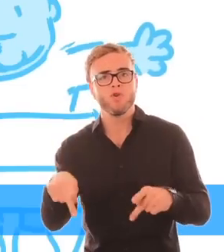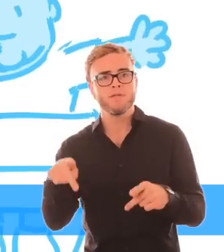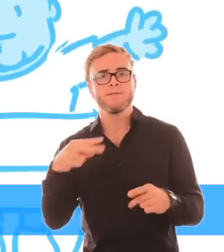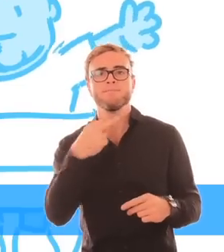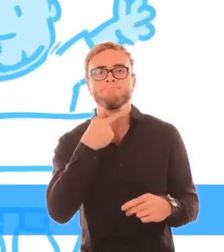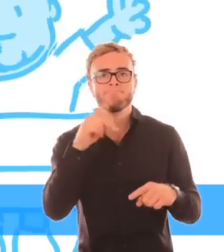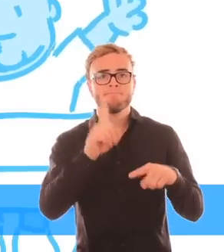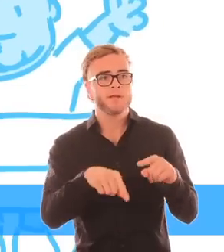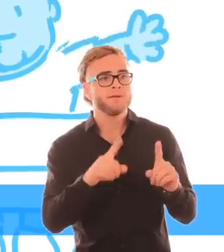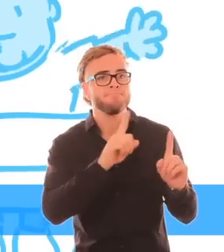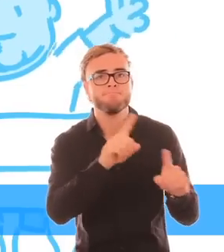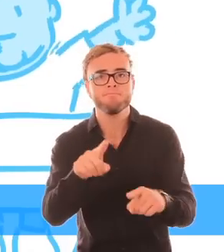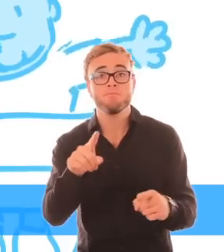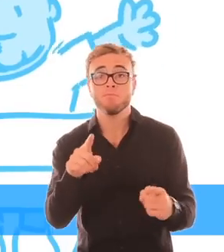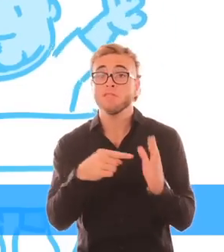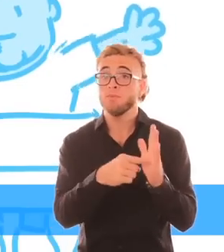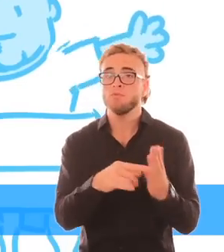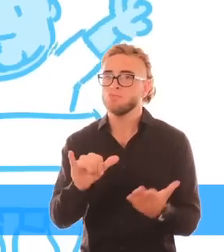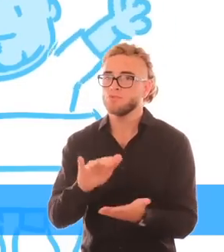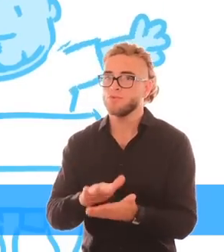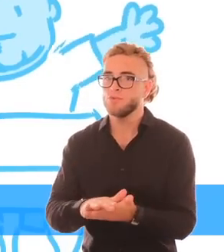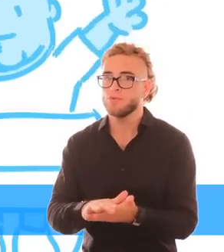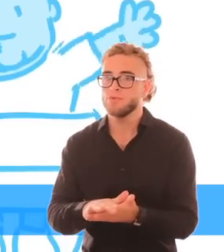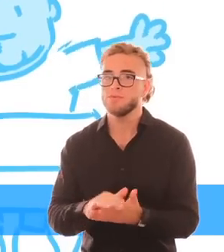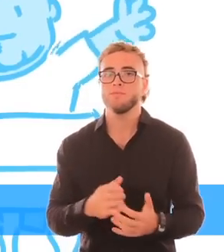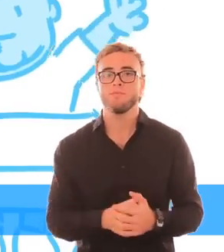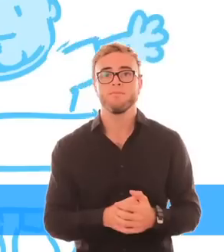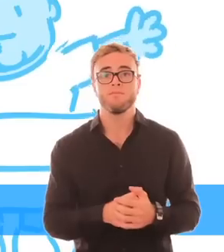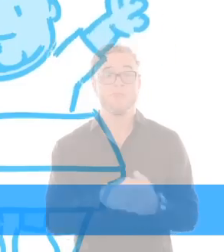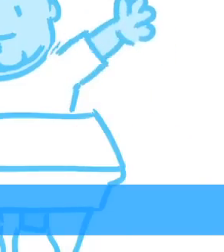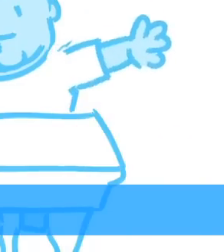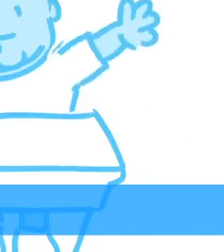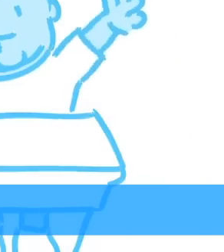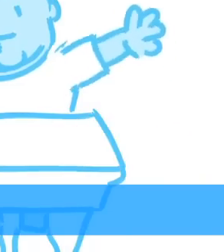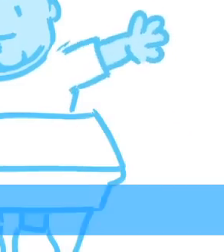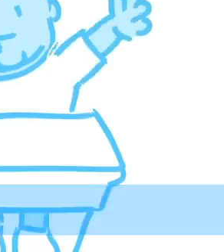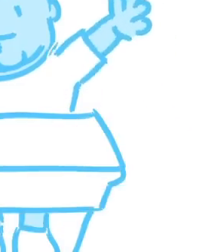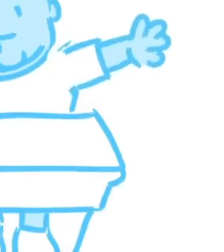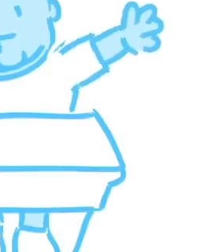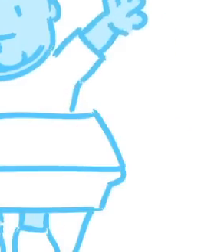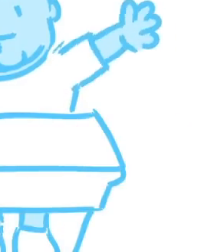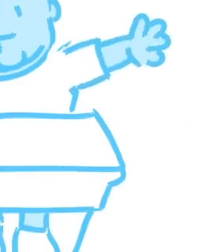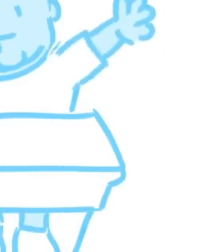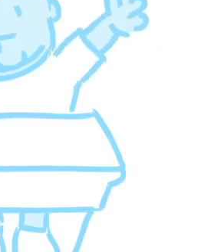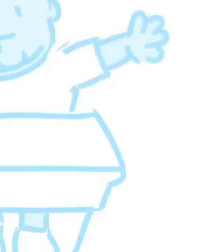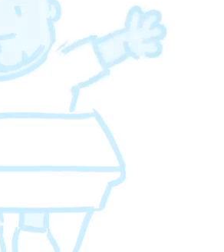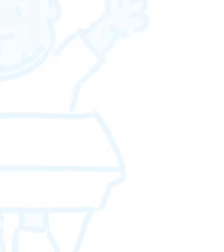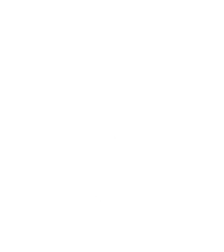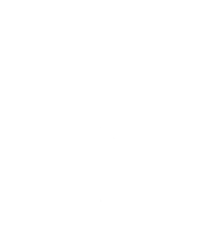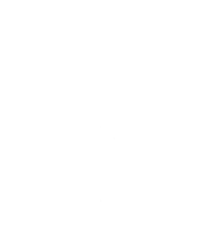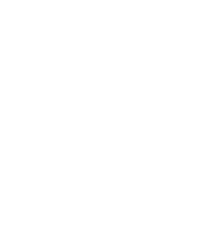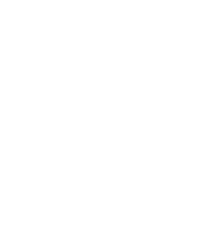That limitation, in turn, leads to a restriction in participation, such as exclusion from school. Animation of child who is blind and cannot